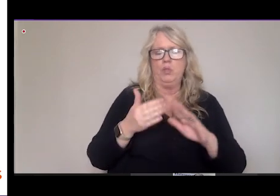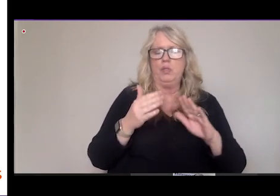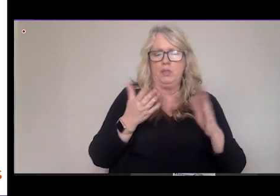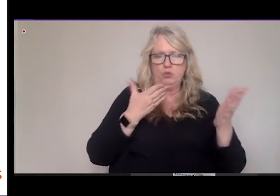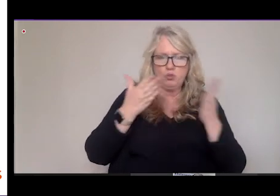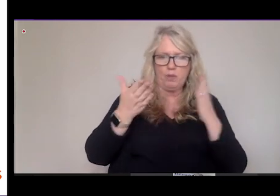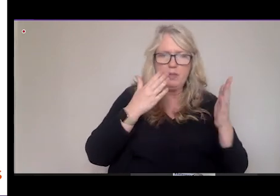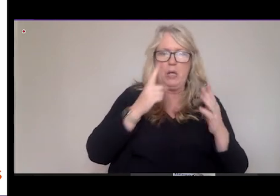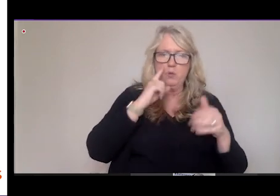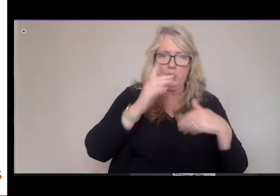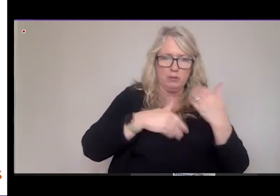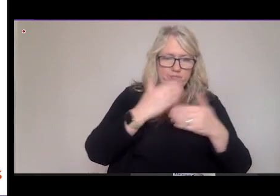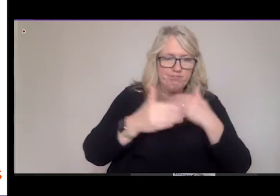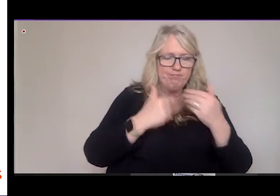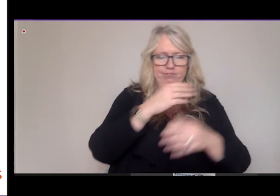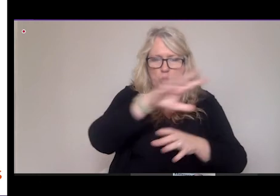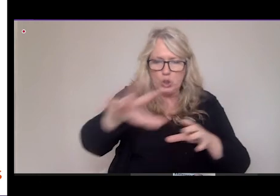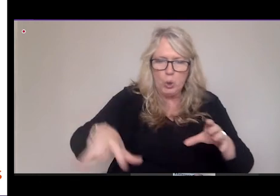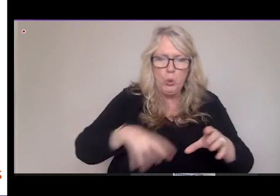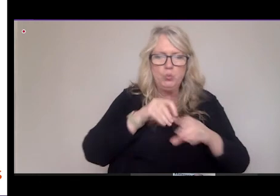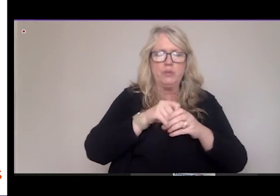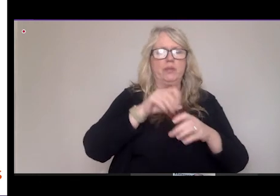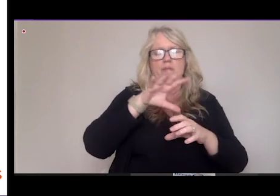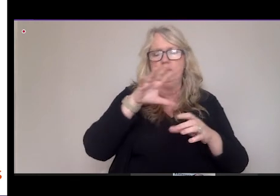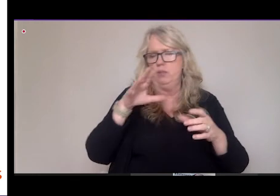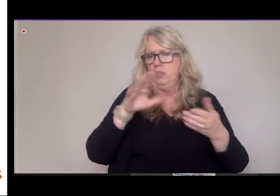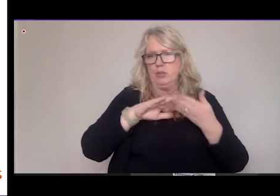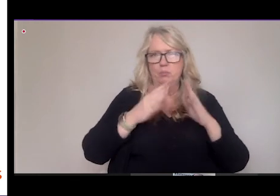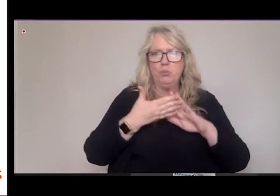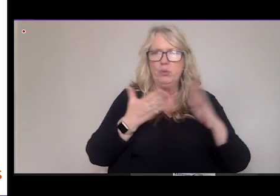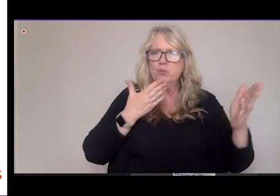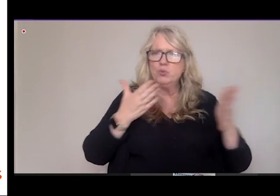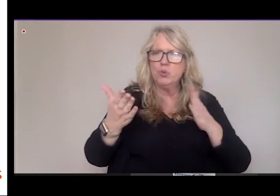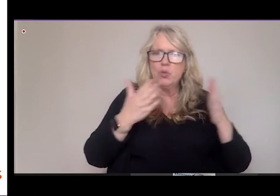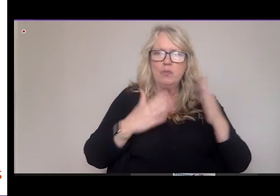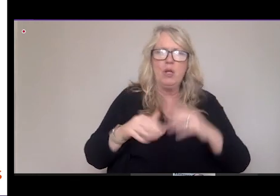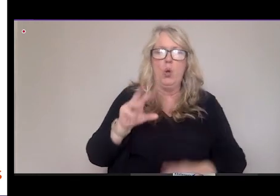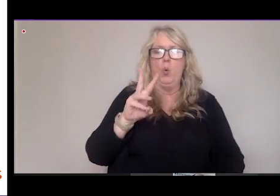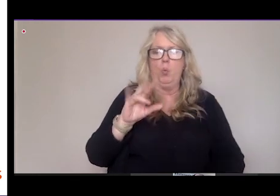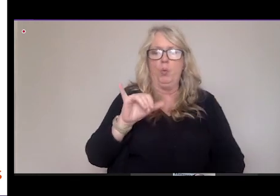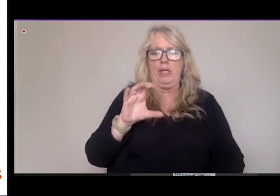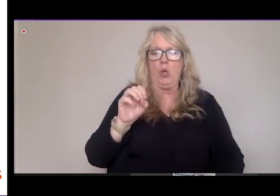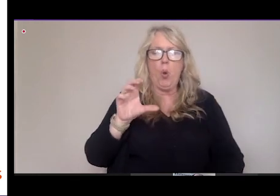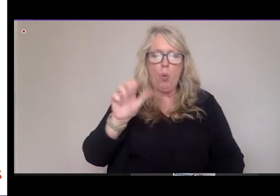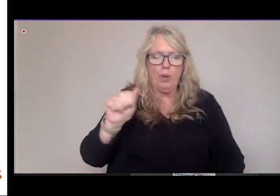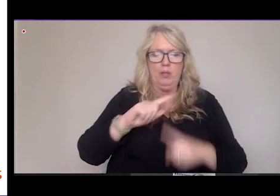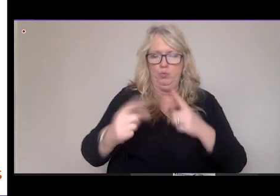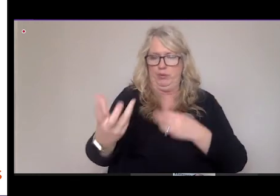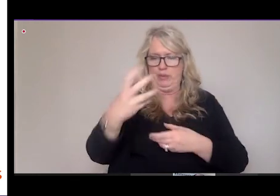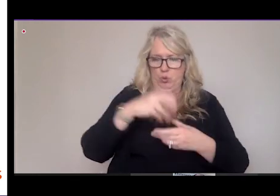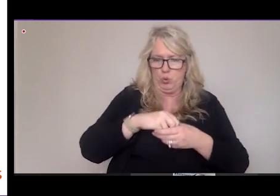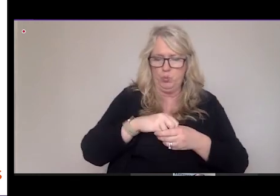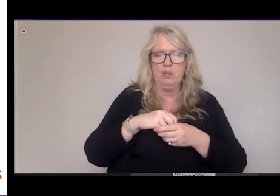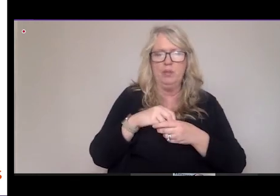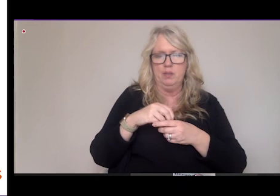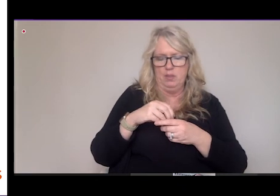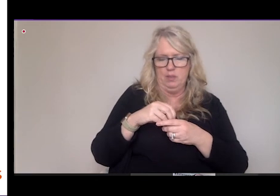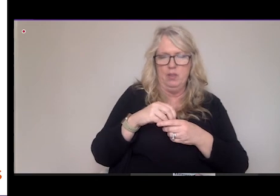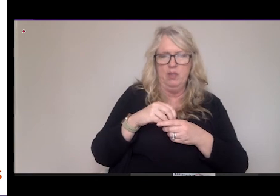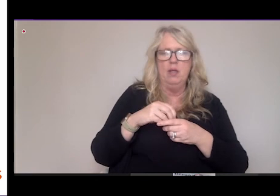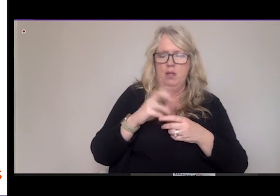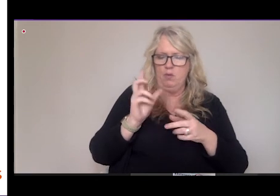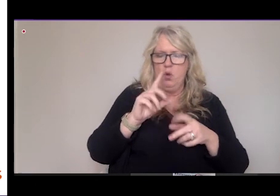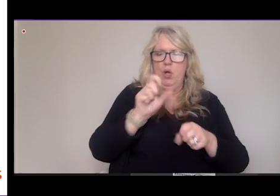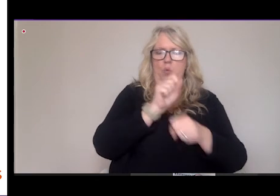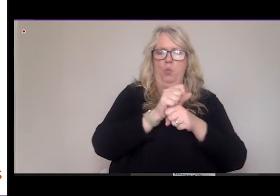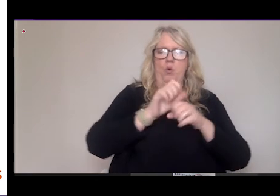and community-based services is really pushing for inclusive community services. WIOA certainly was pushing for